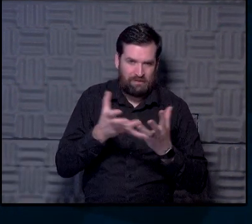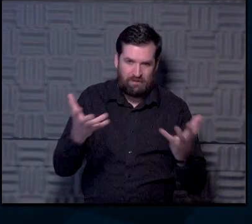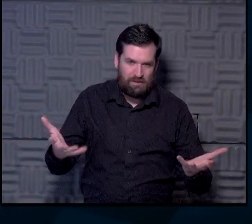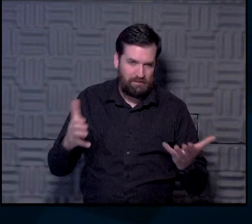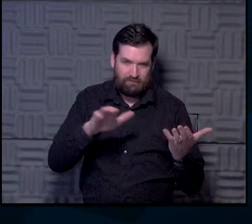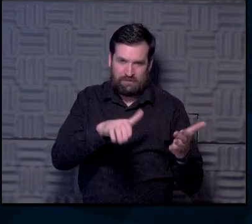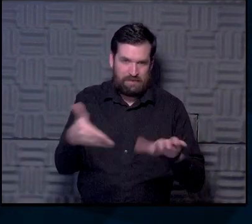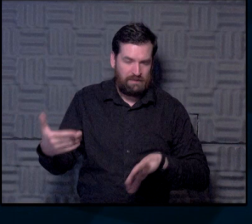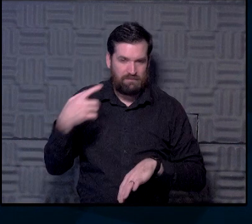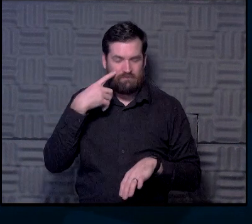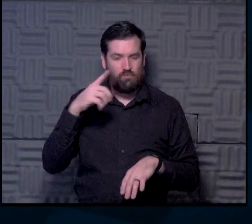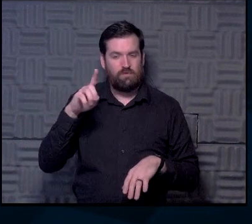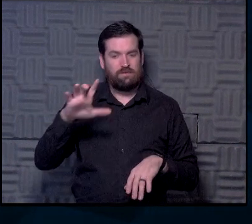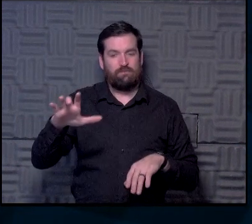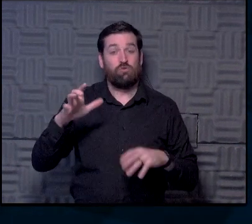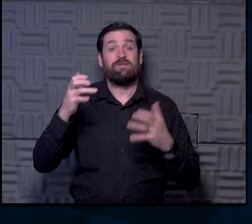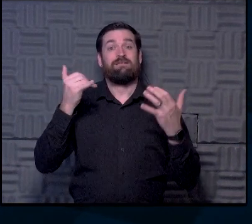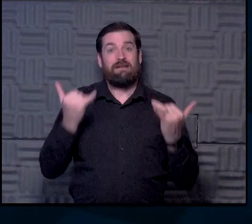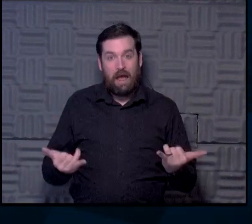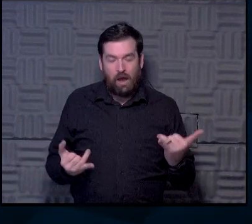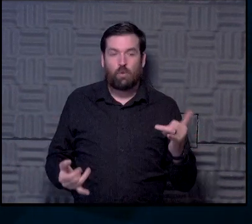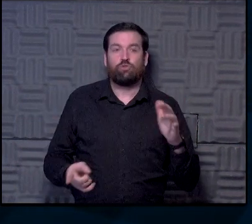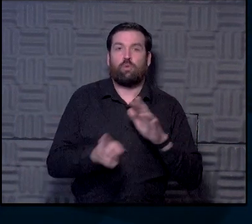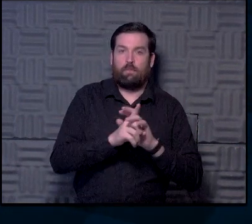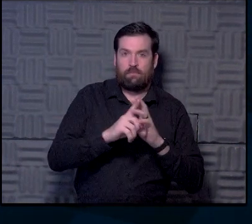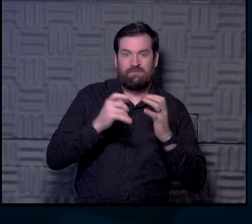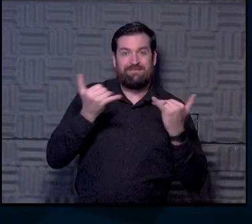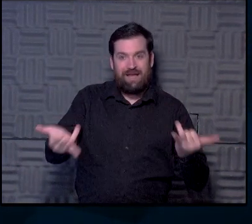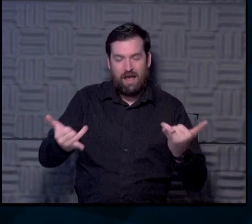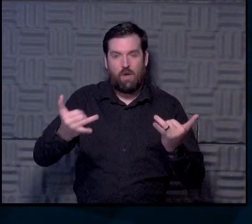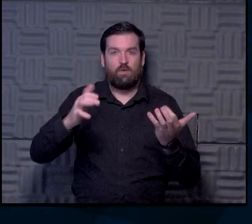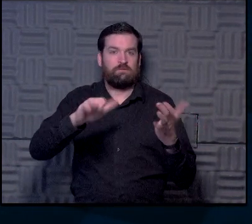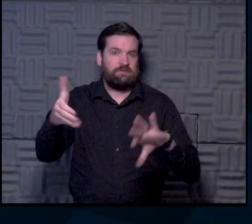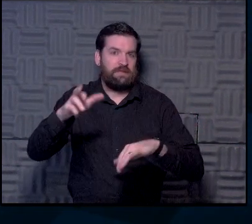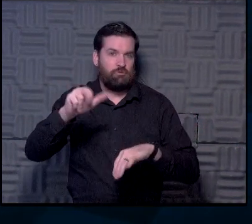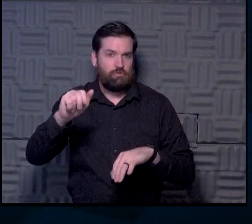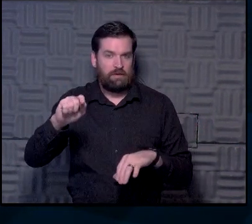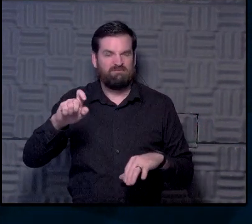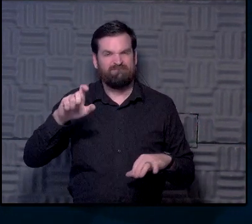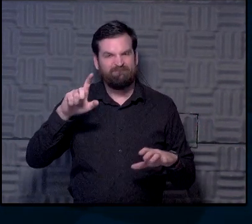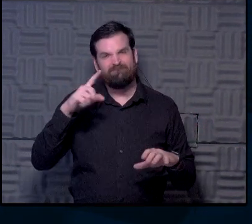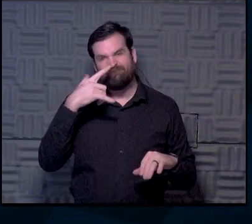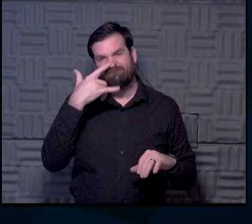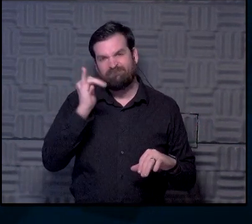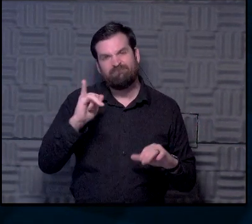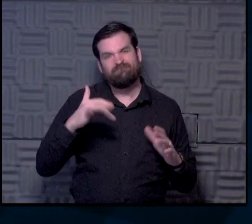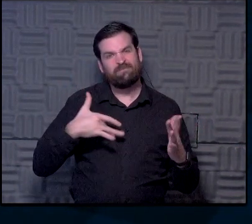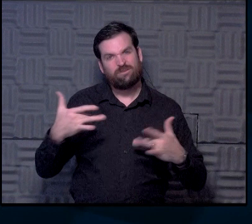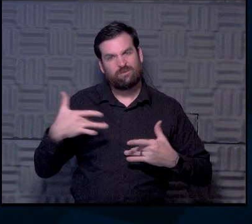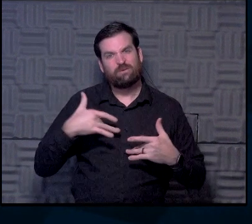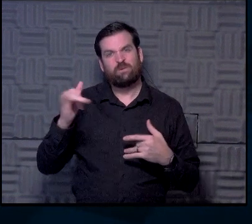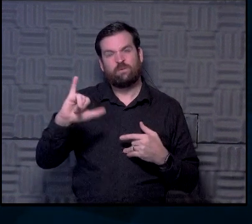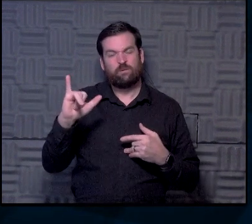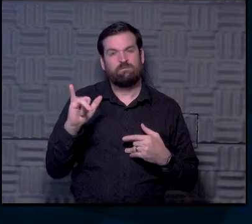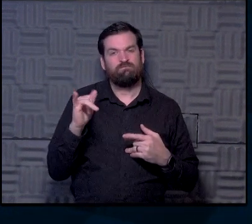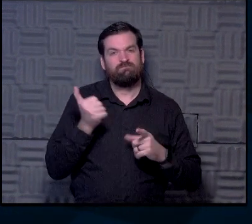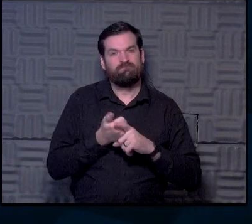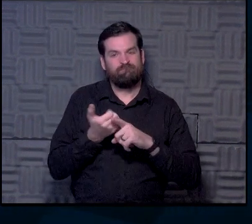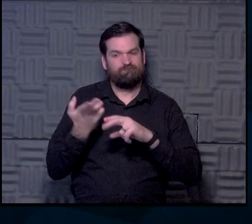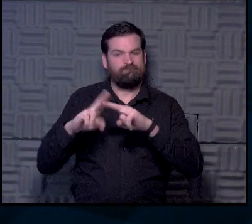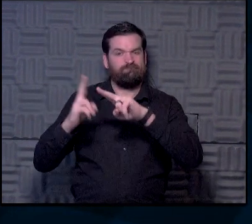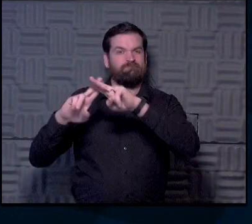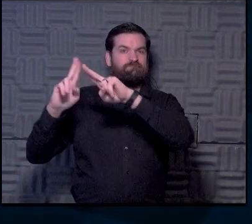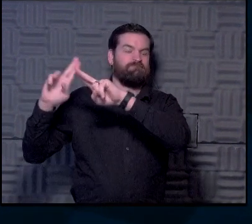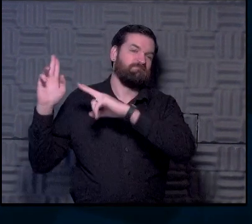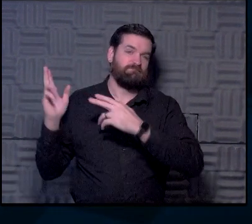that were admitted in December that now show up. And now that mortality rate looks to be a concern as well, at least in the sense of it raising over the past few